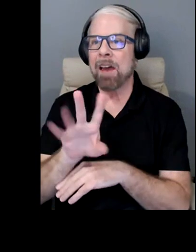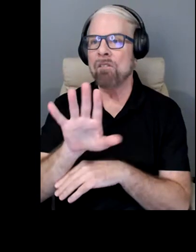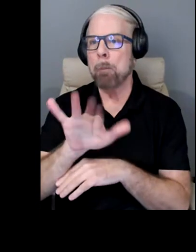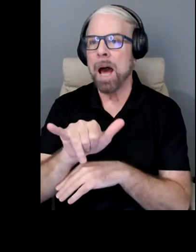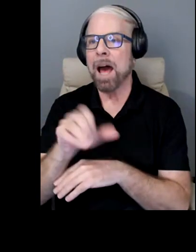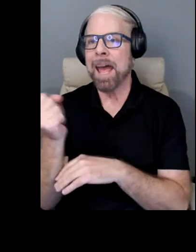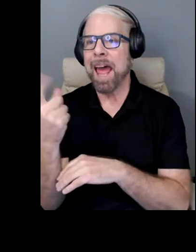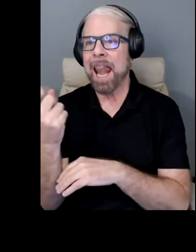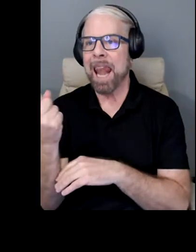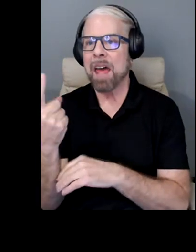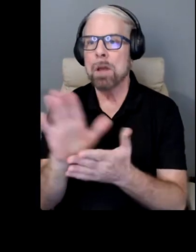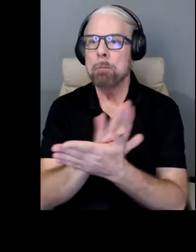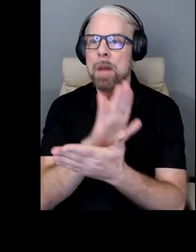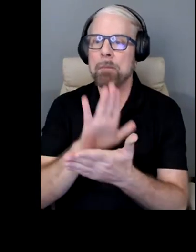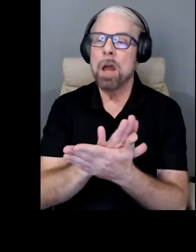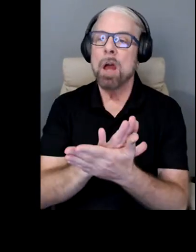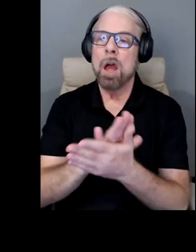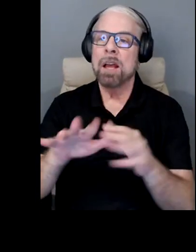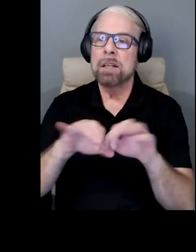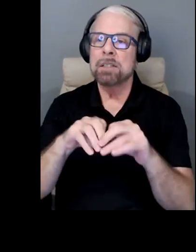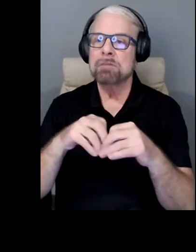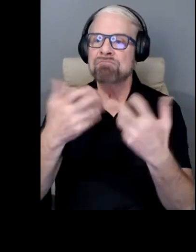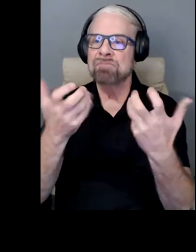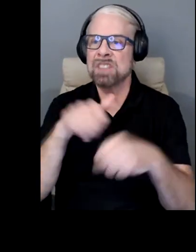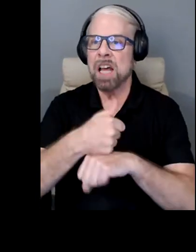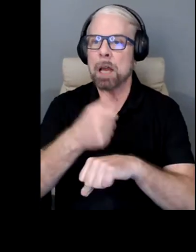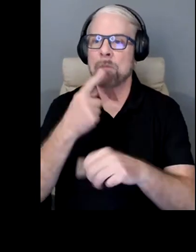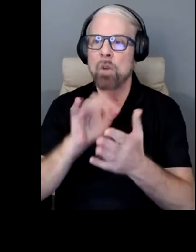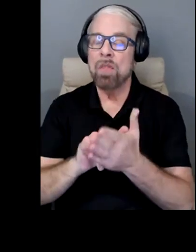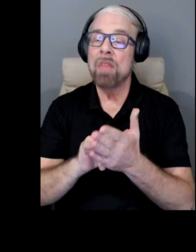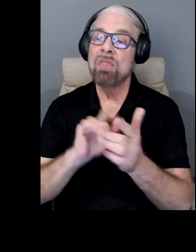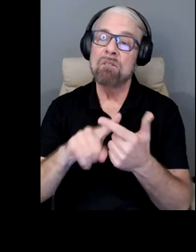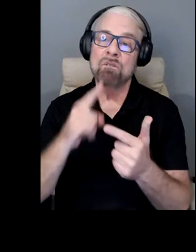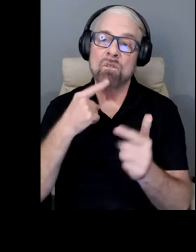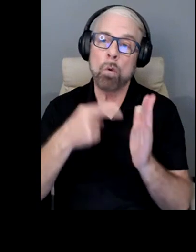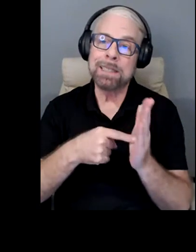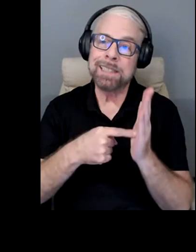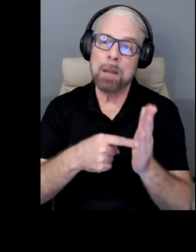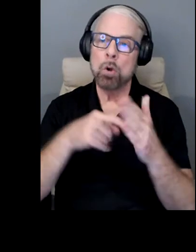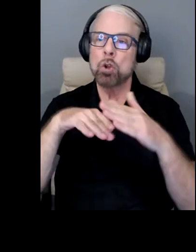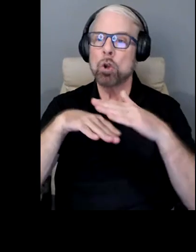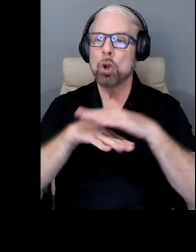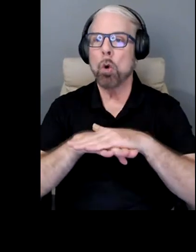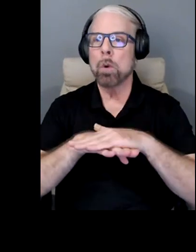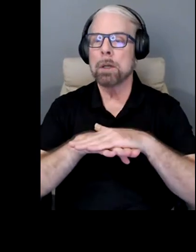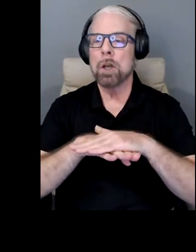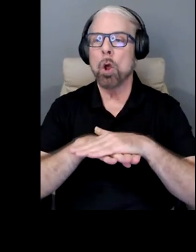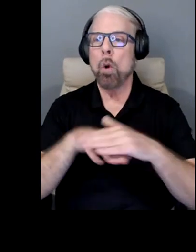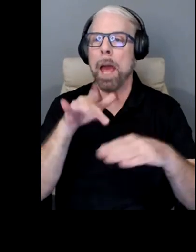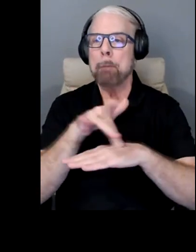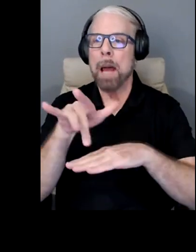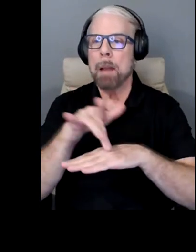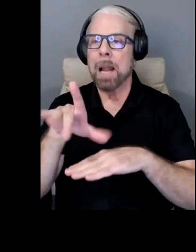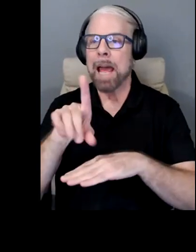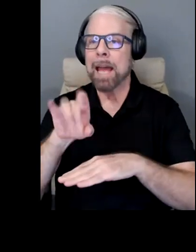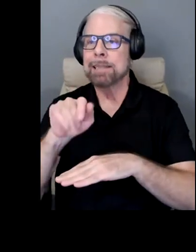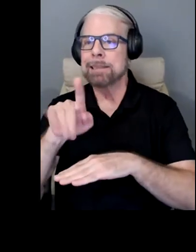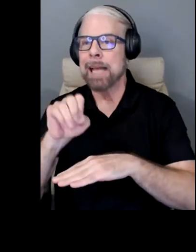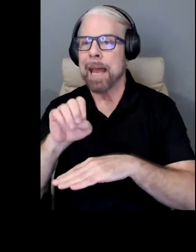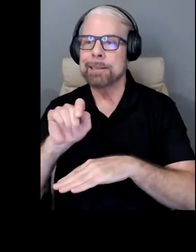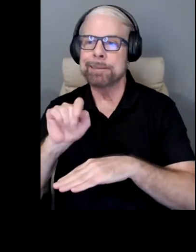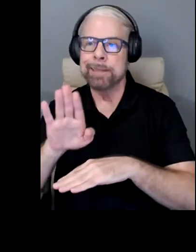It's been formatted to be able to do so. So, for example, you could go into one of the blank date tabs. Let's say it's